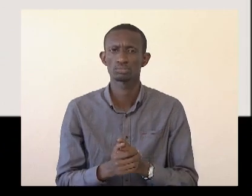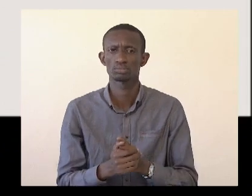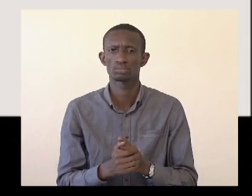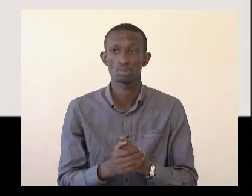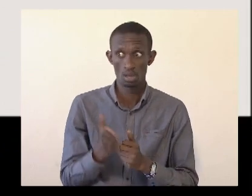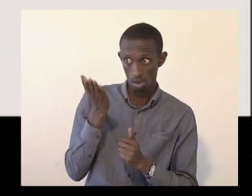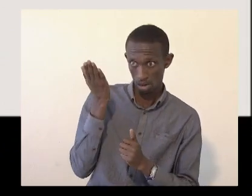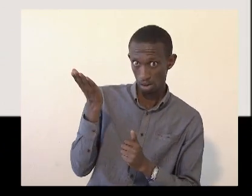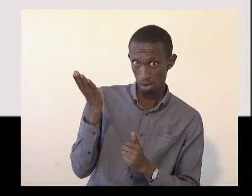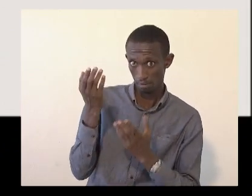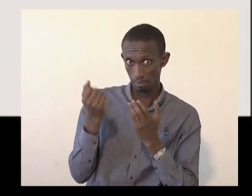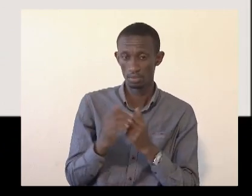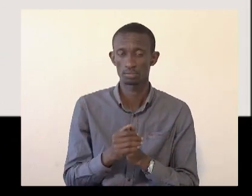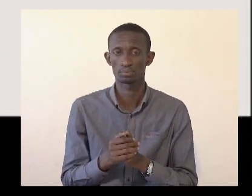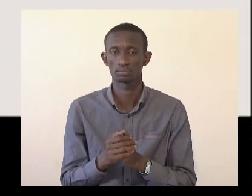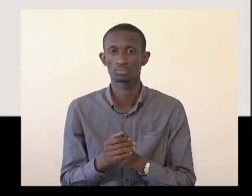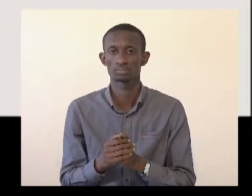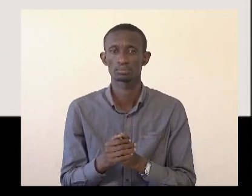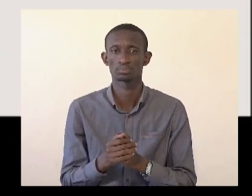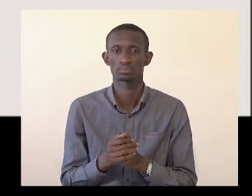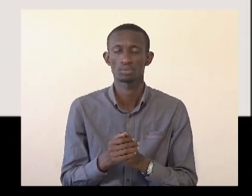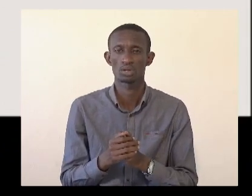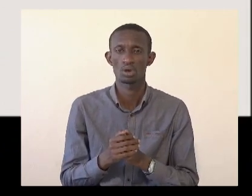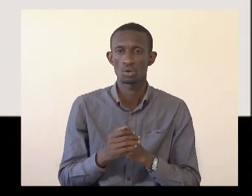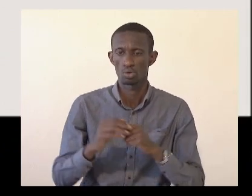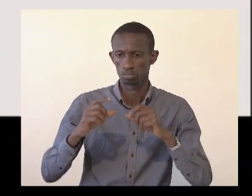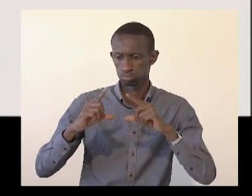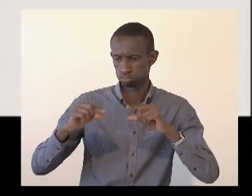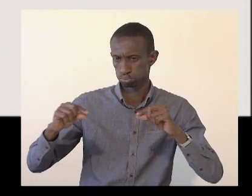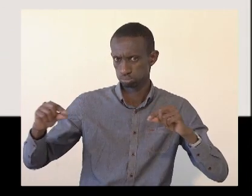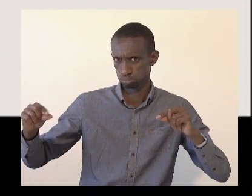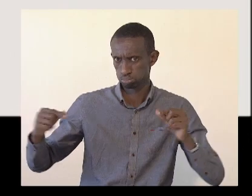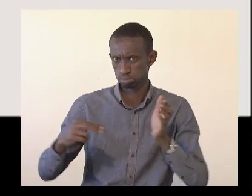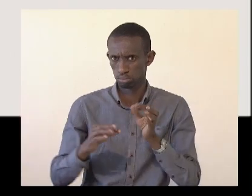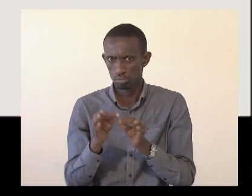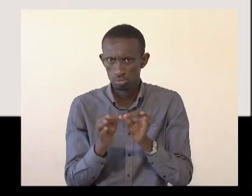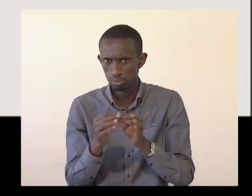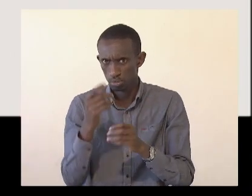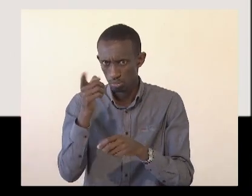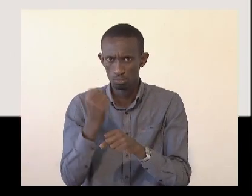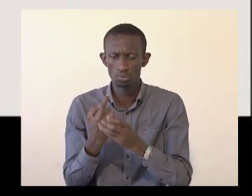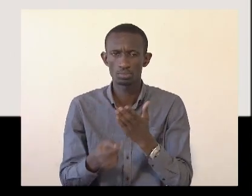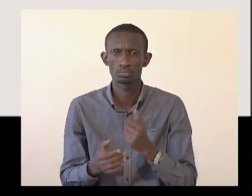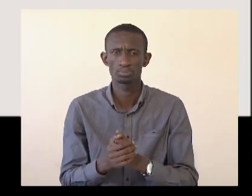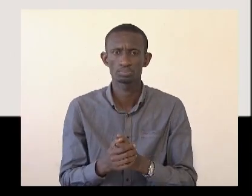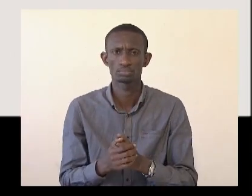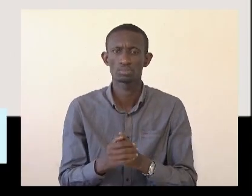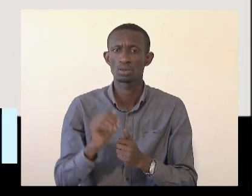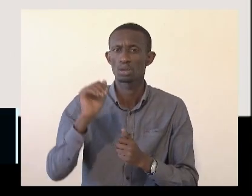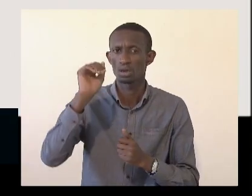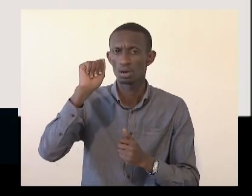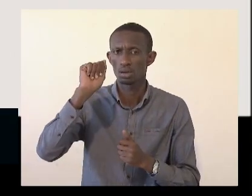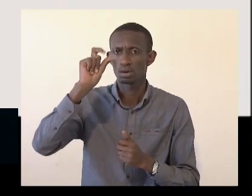Here we have a text explaining what we do. An aqueous base can react with